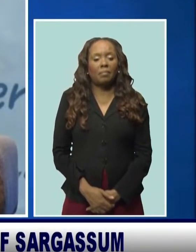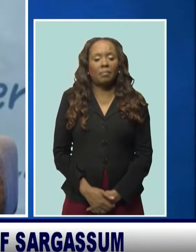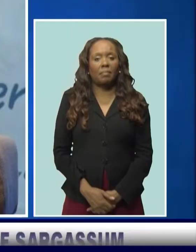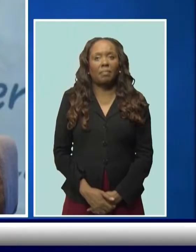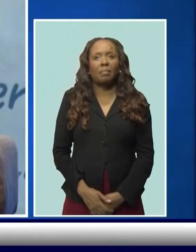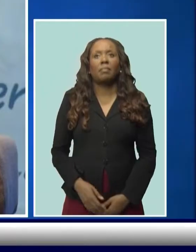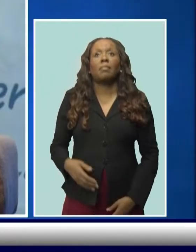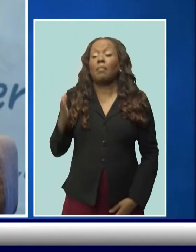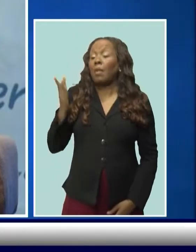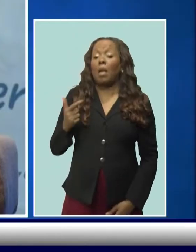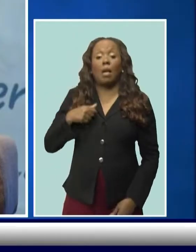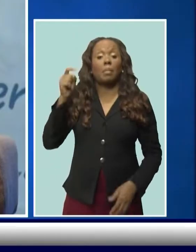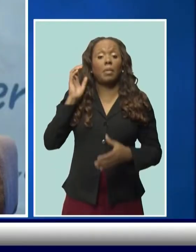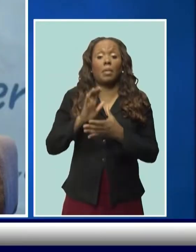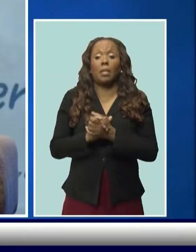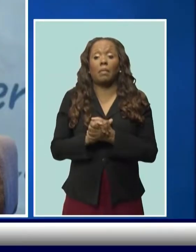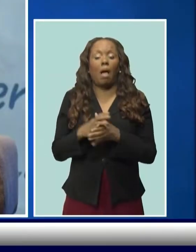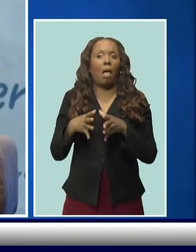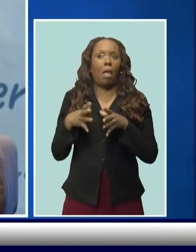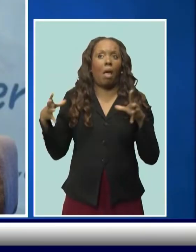its way, and